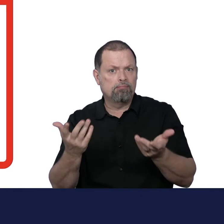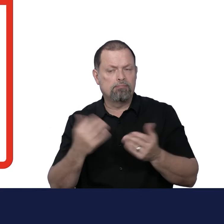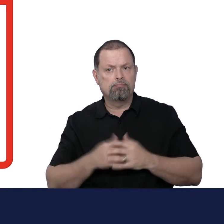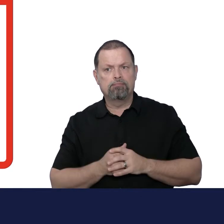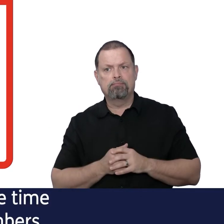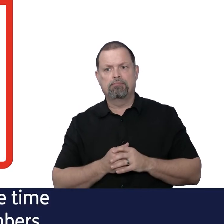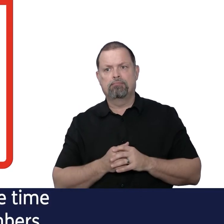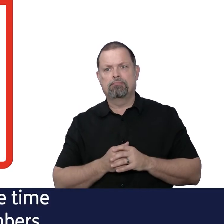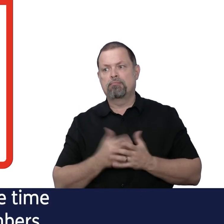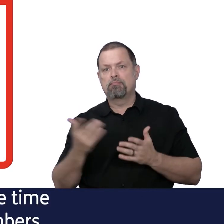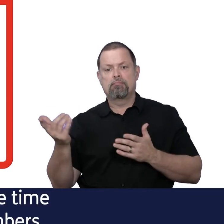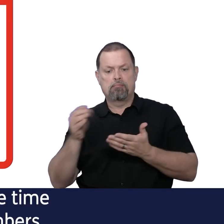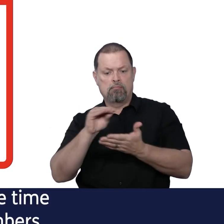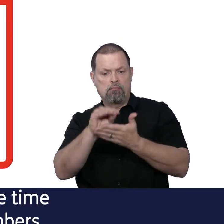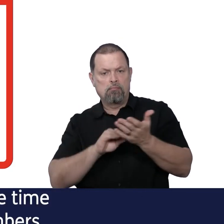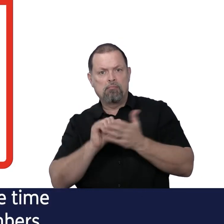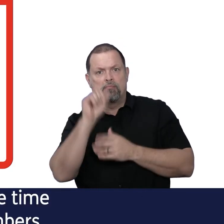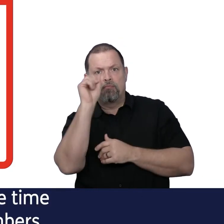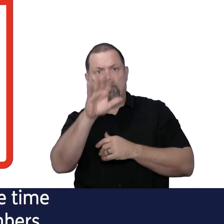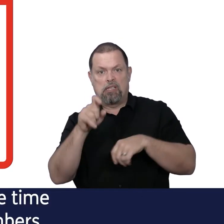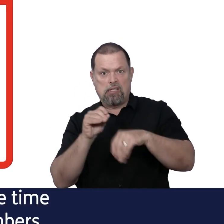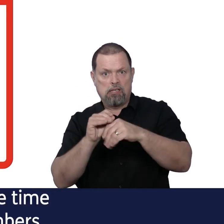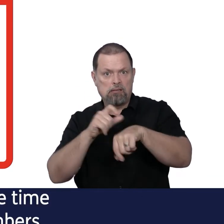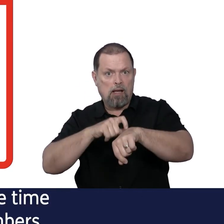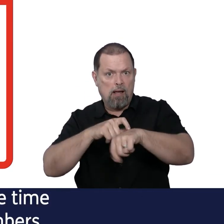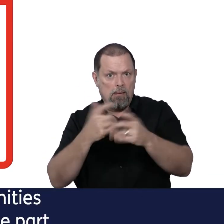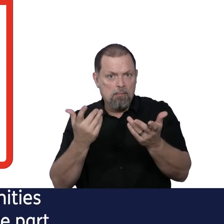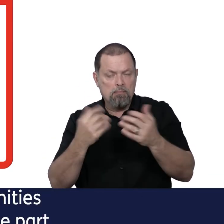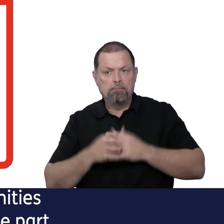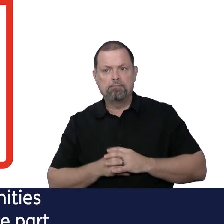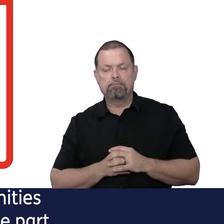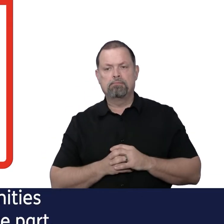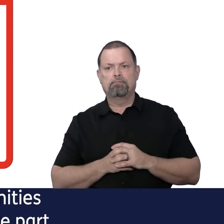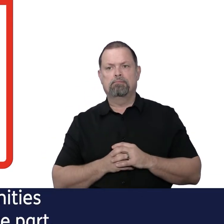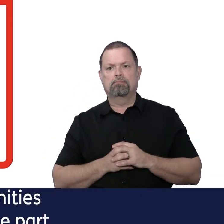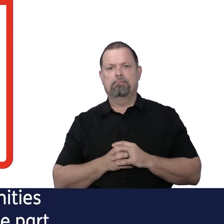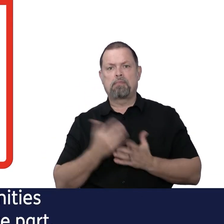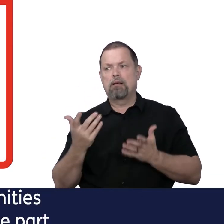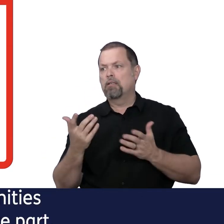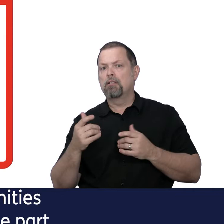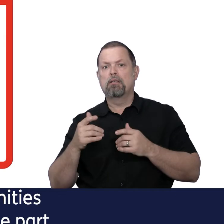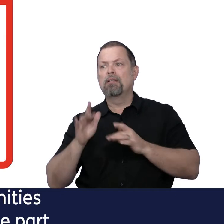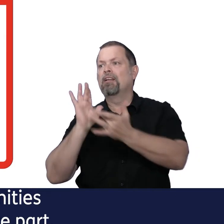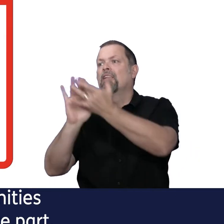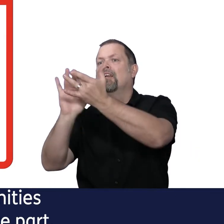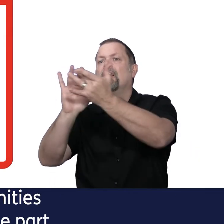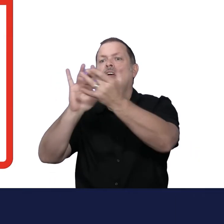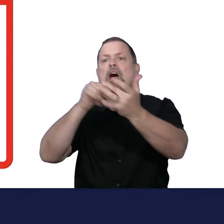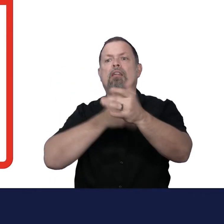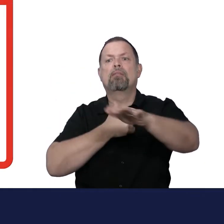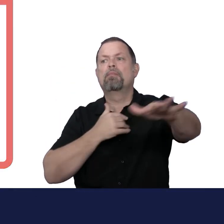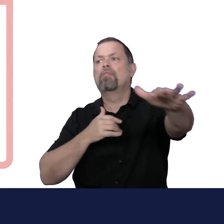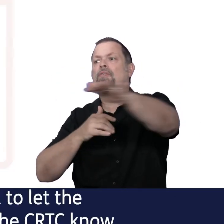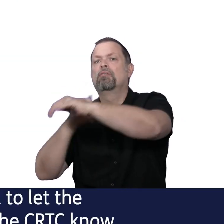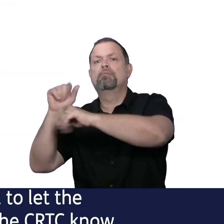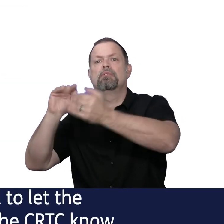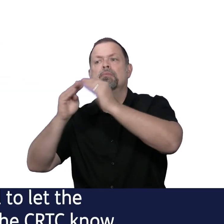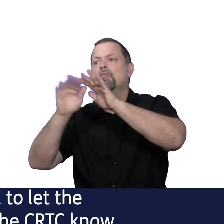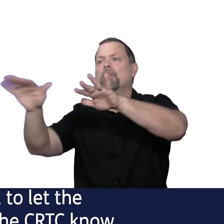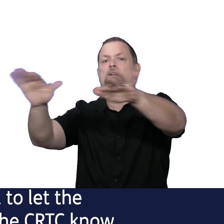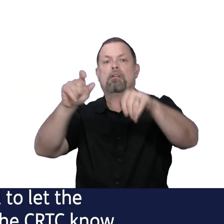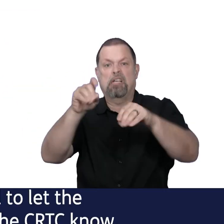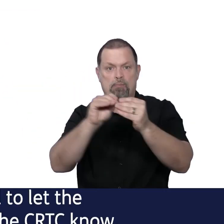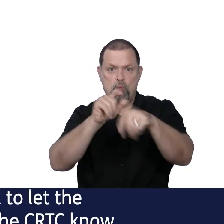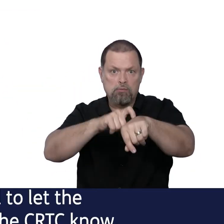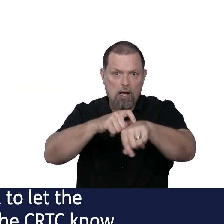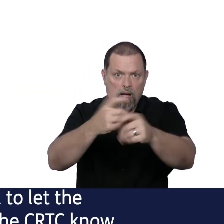input. It might also take more time to reach other members of disability communities who may want to take part. If this